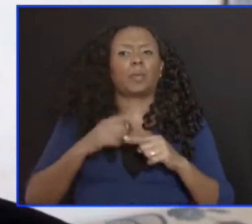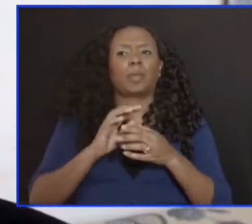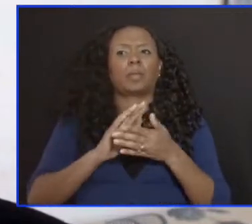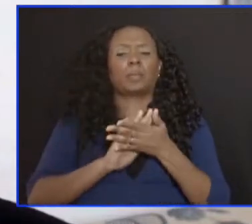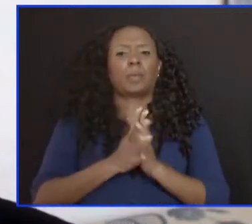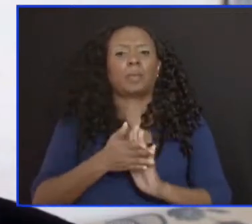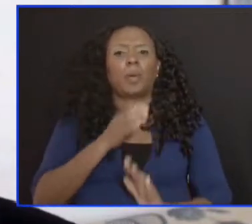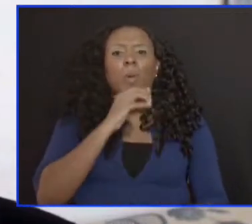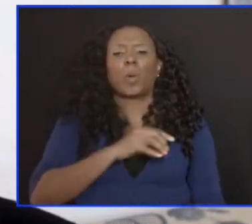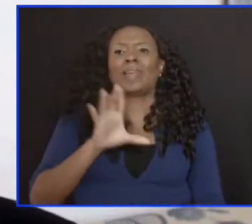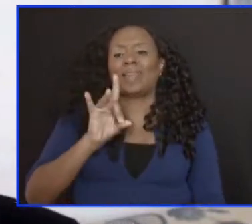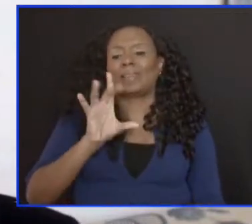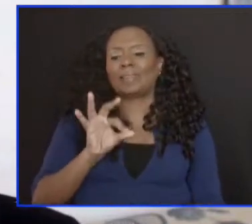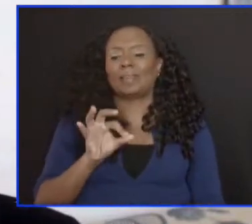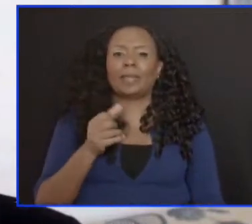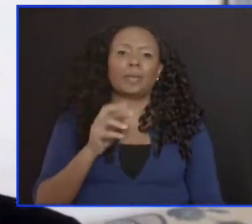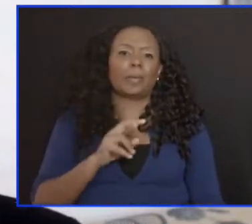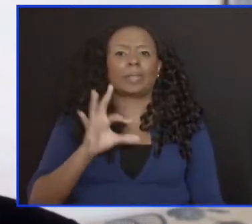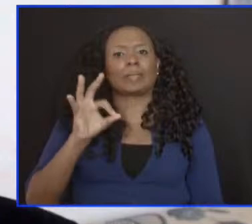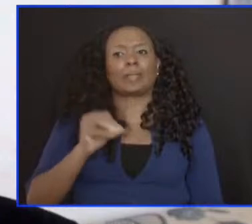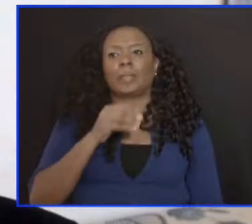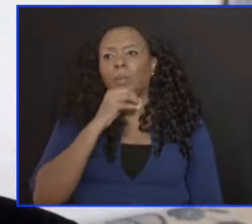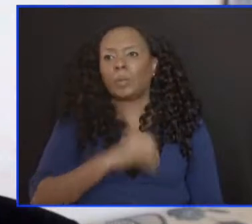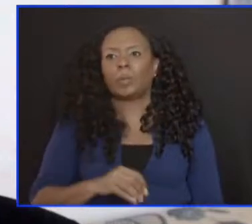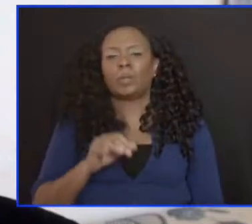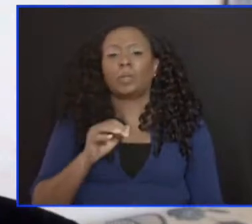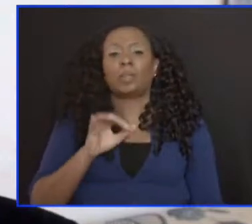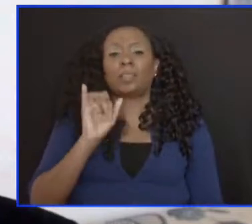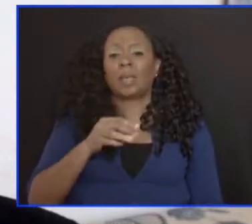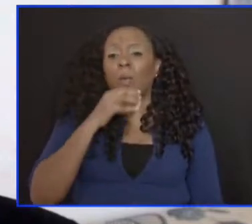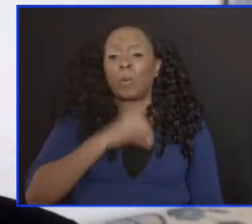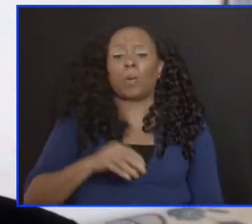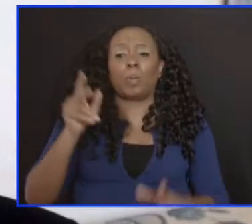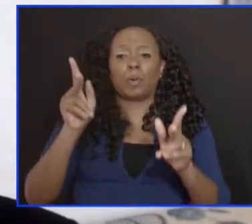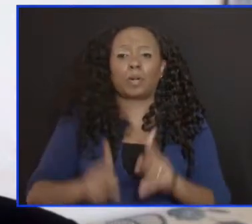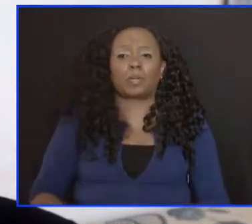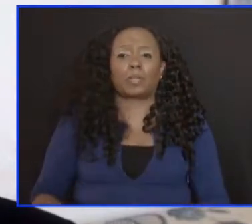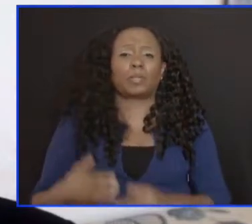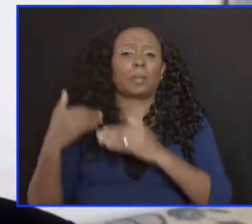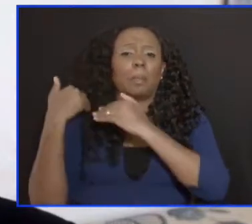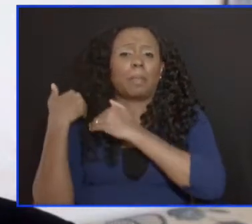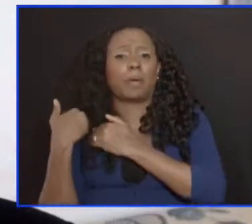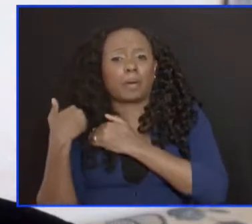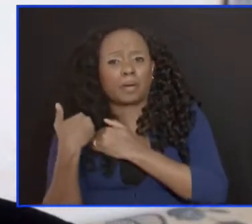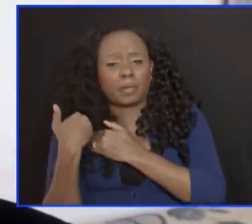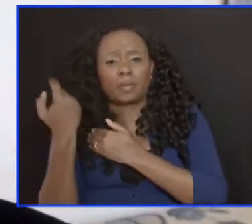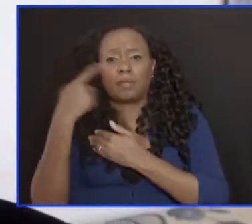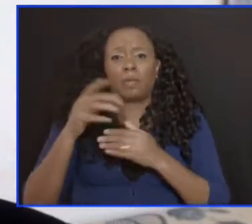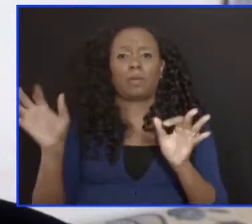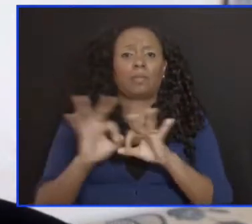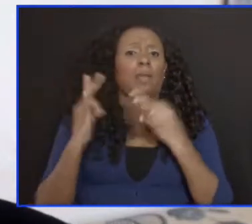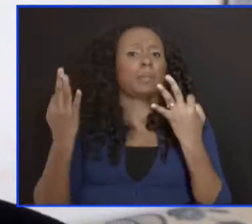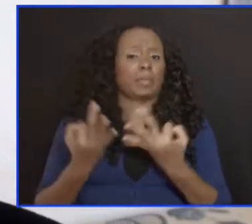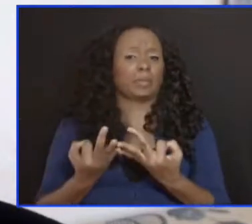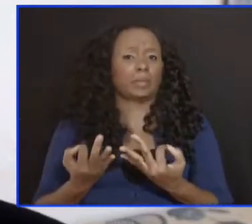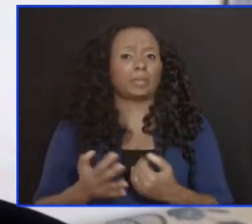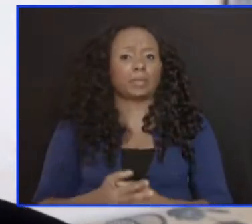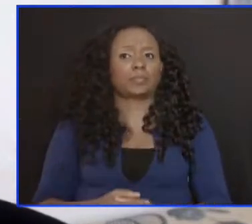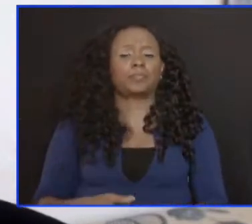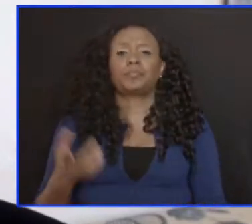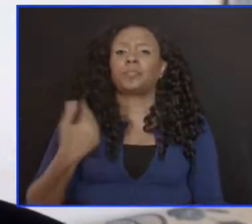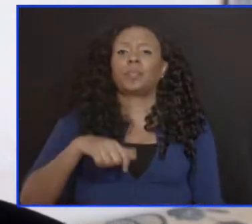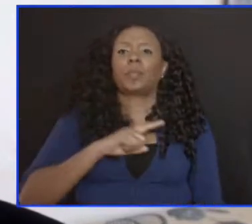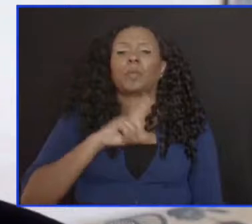a burden to whoever they're living with. And I get the sense that the country needs to